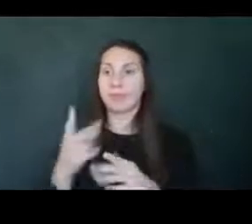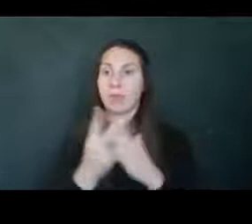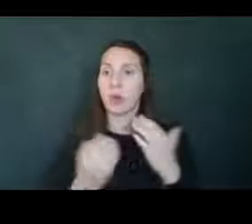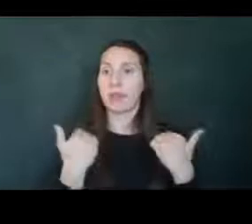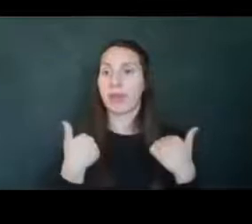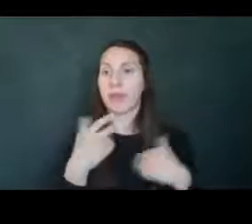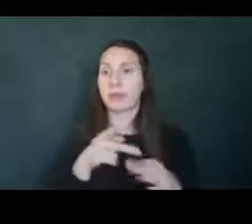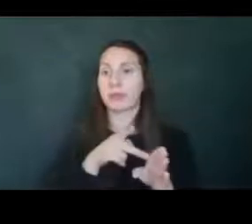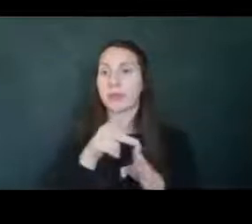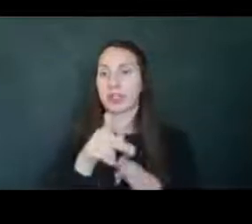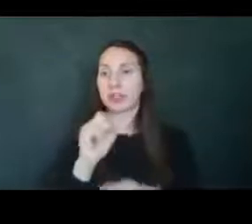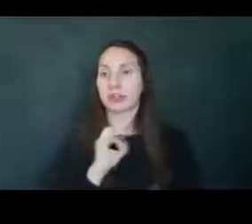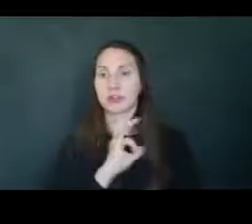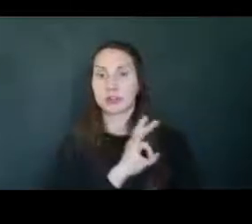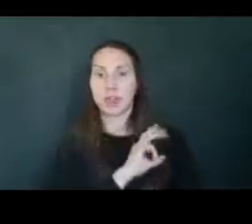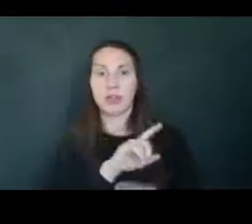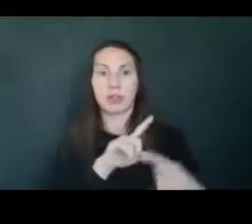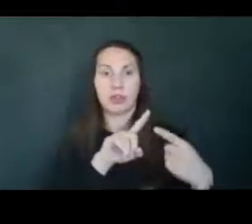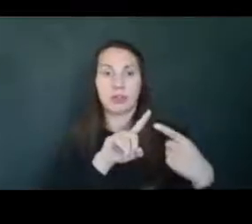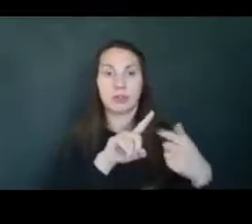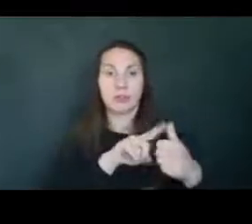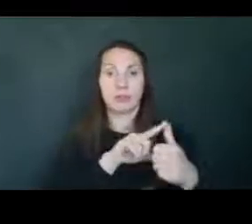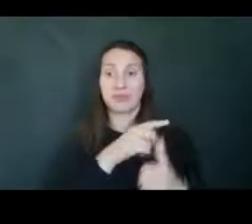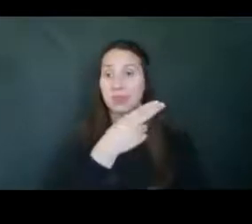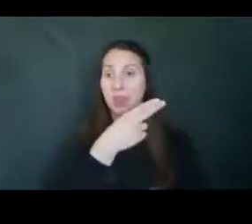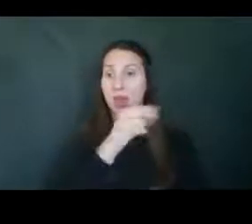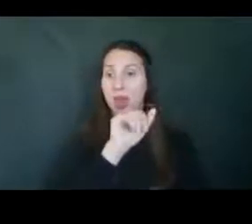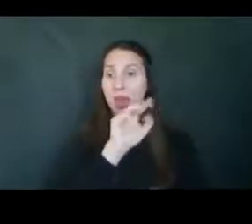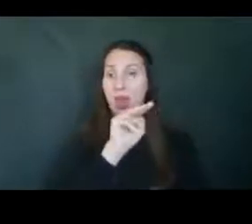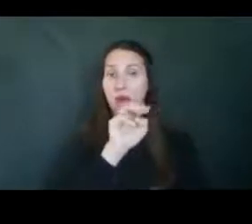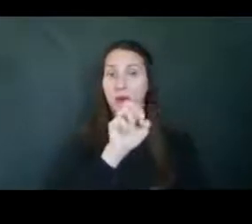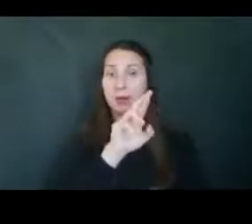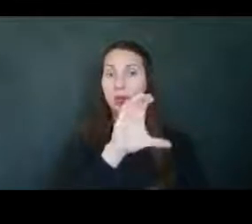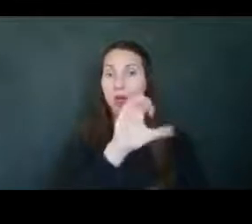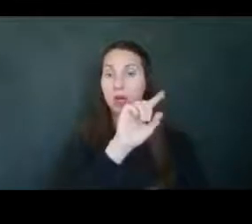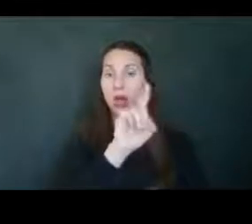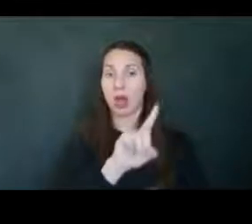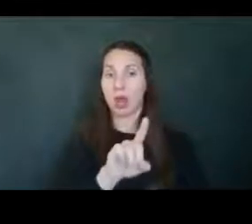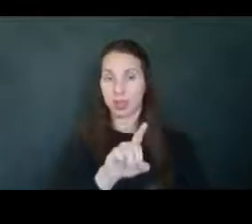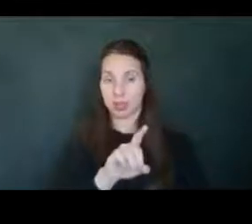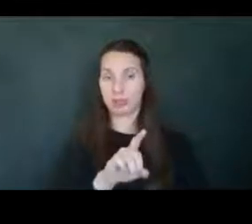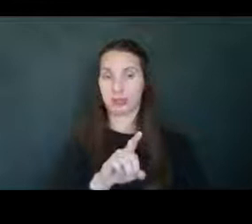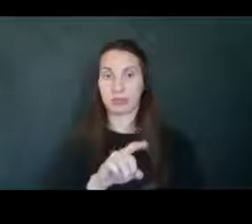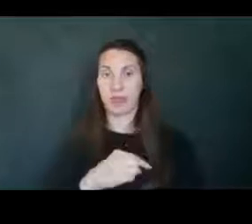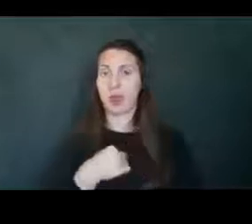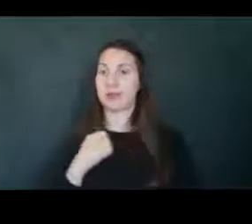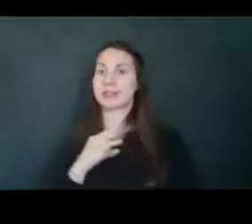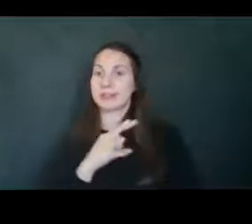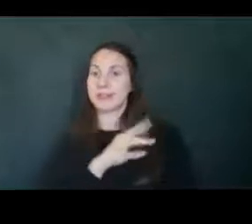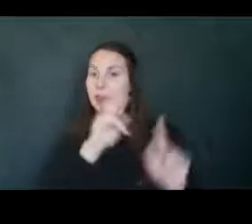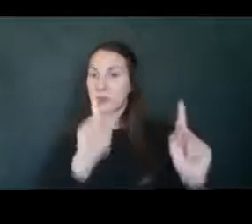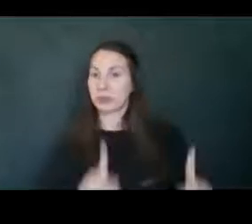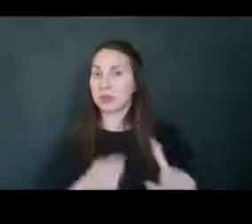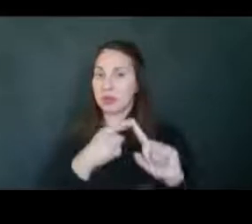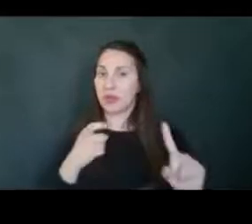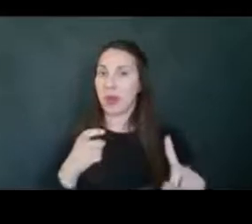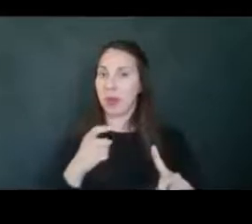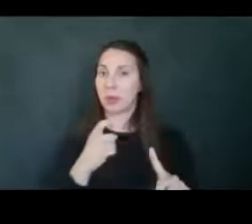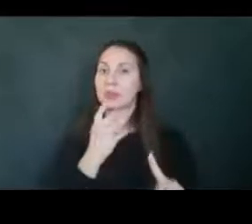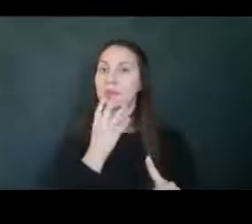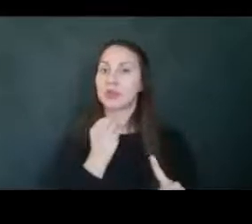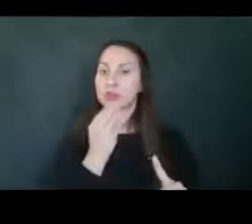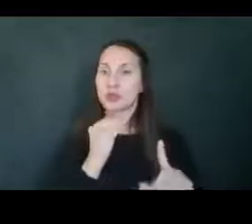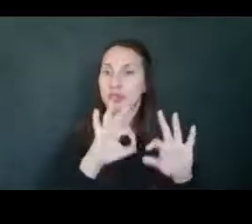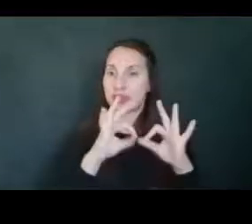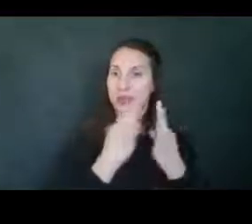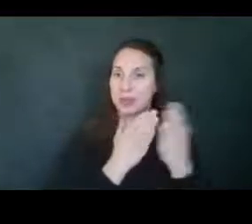staffing. Hamer Cause, I was the staff person from Jewish Family Service. The Jewish Federation,